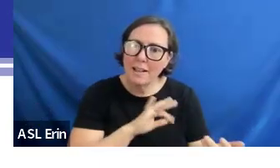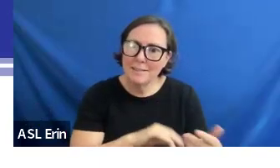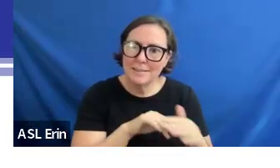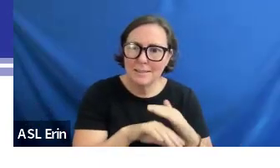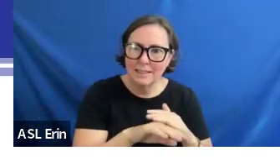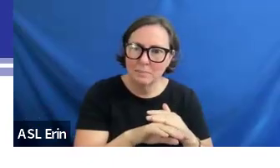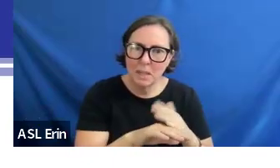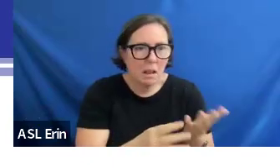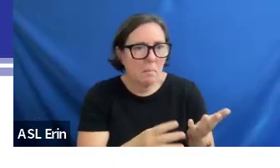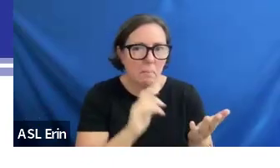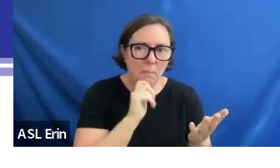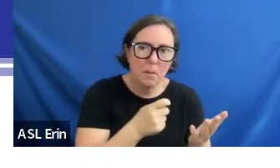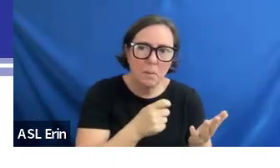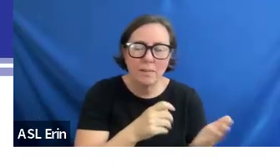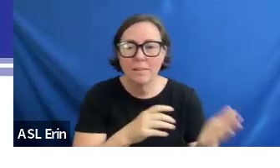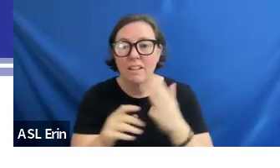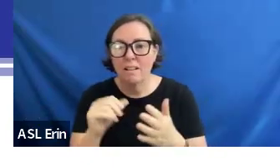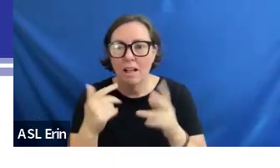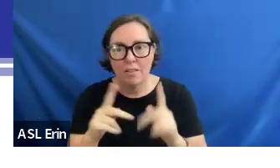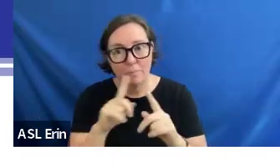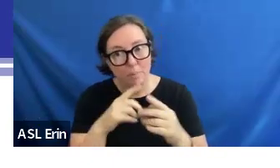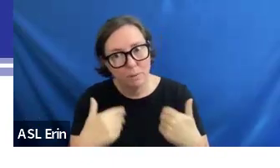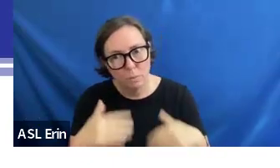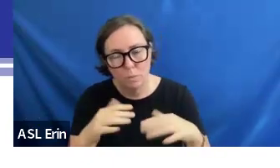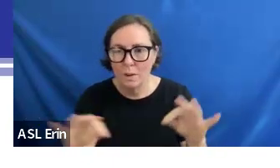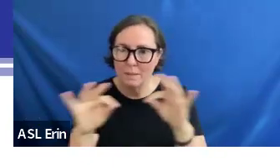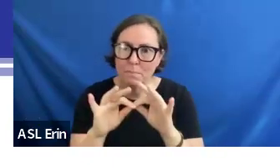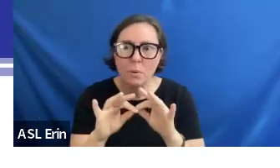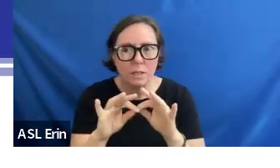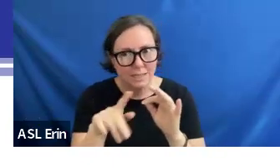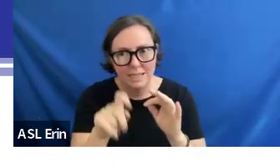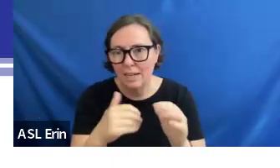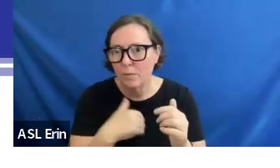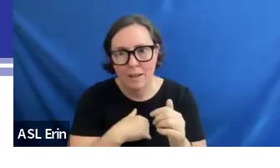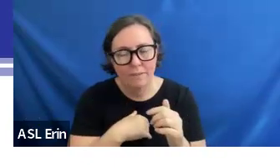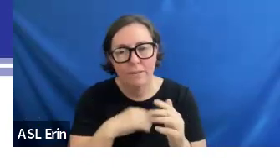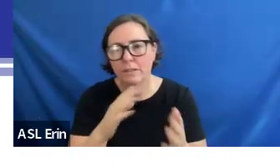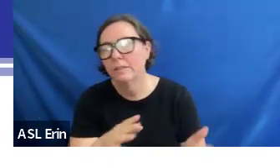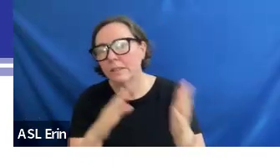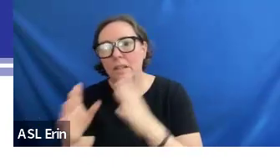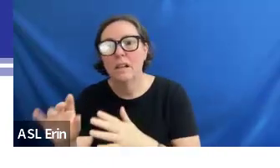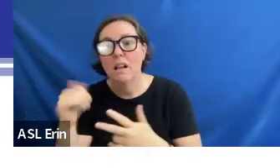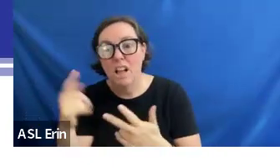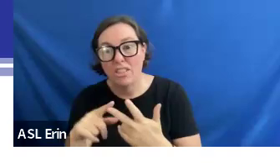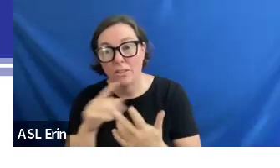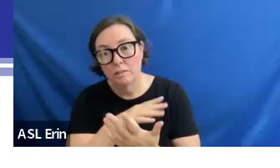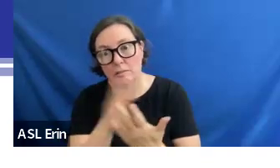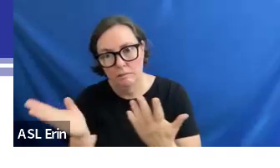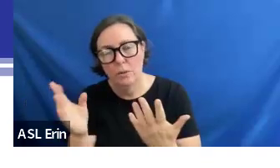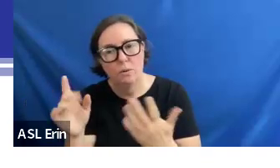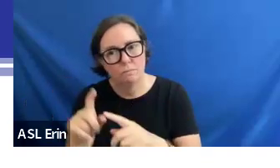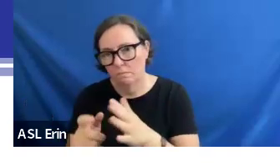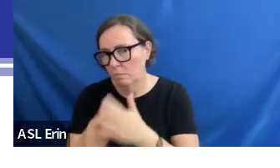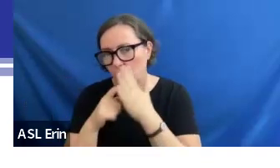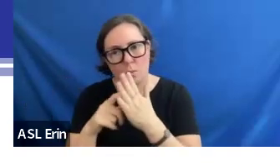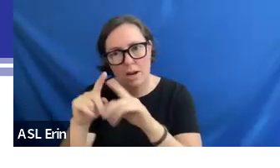crucial to have, but they can find alternative workarounds. And for others, it's an